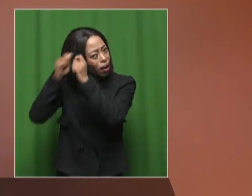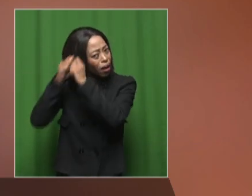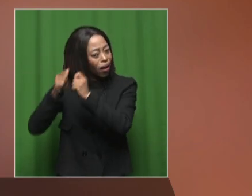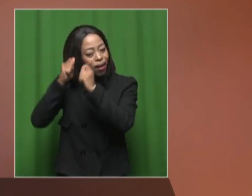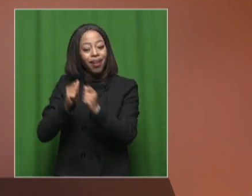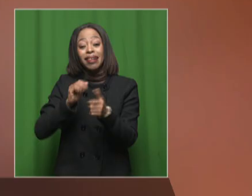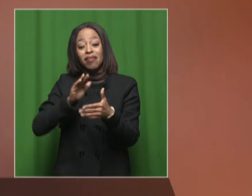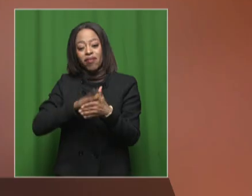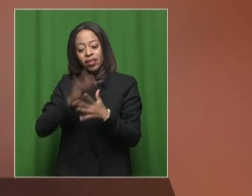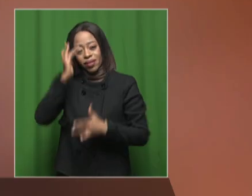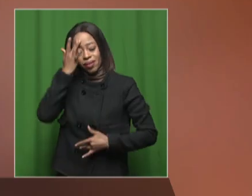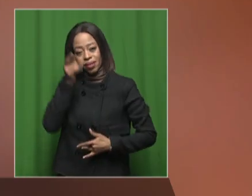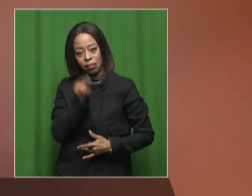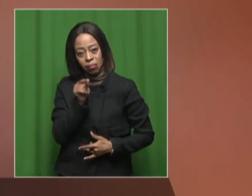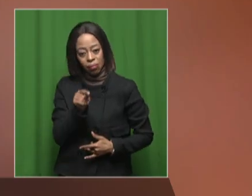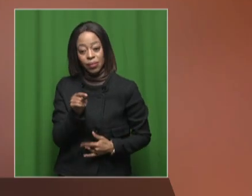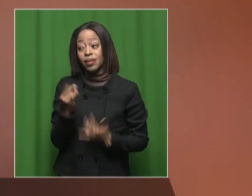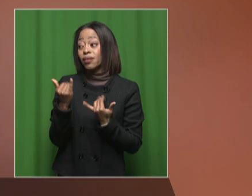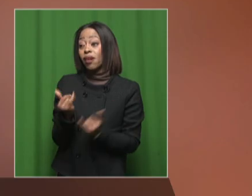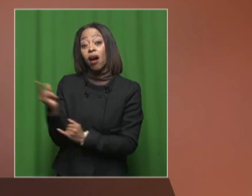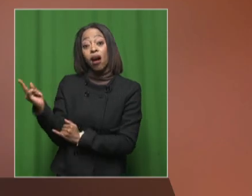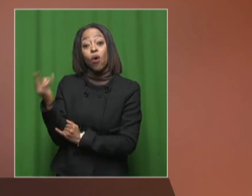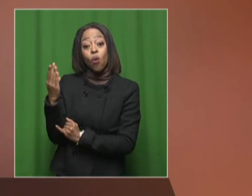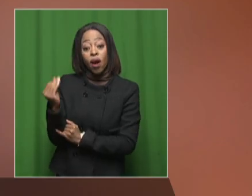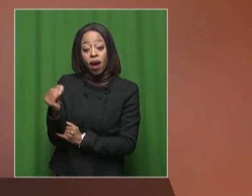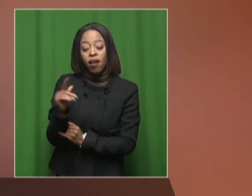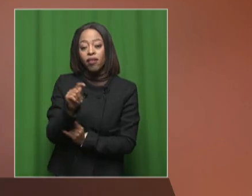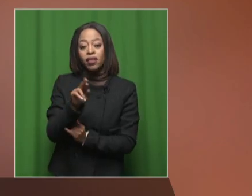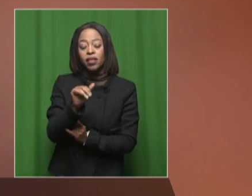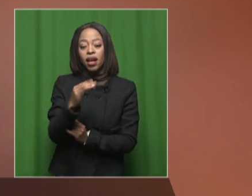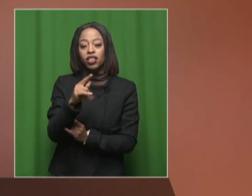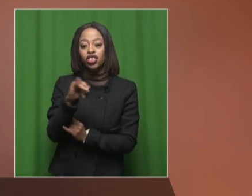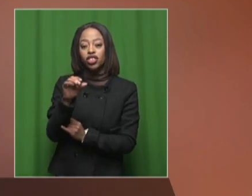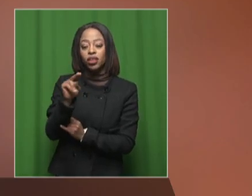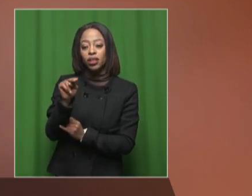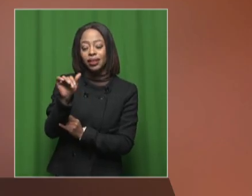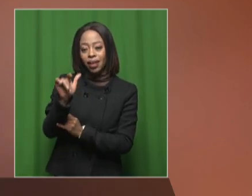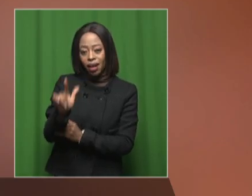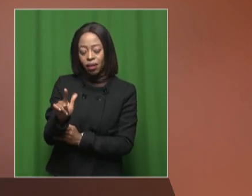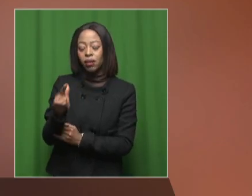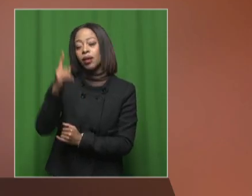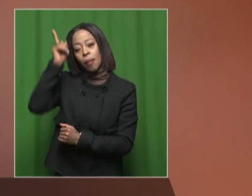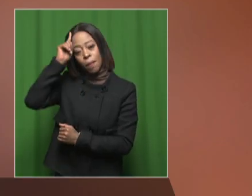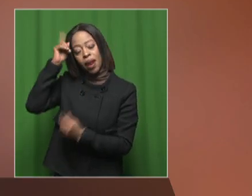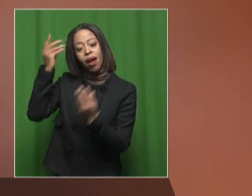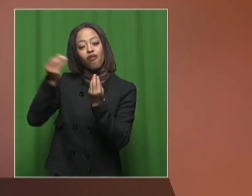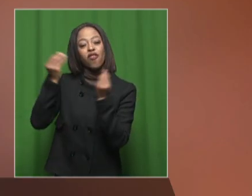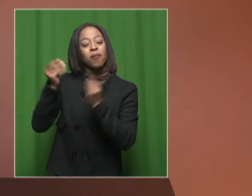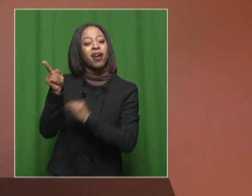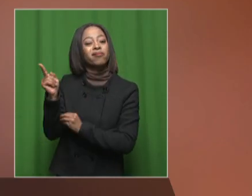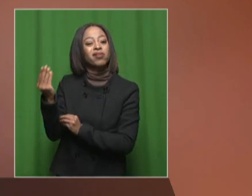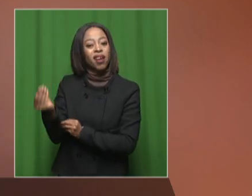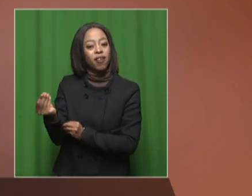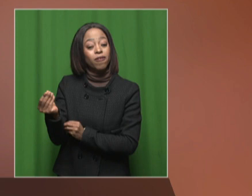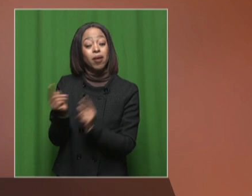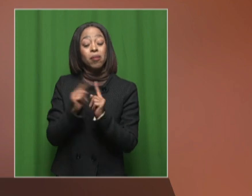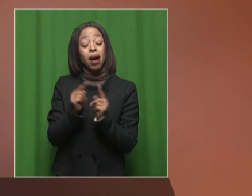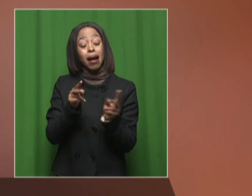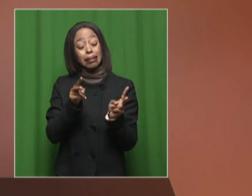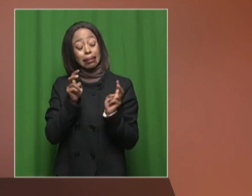we've got in the picture now is a condition called traction alopecia, very common again amongst African patients. And what's scary, in fact,